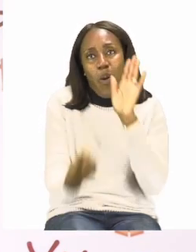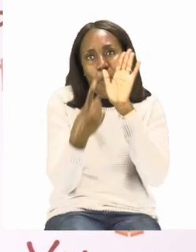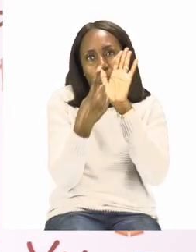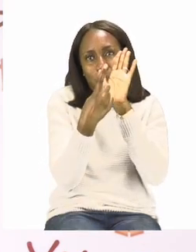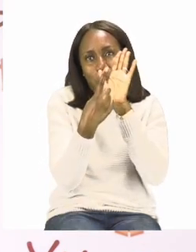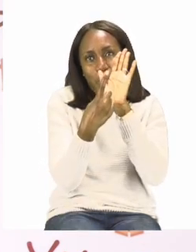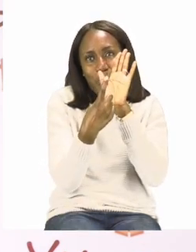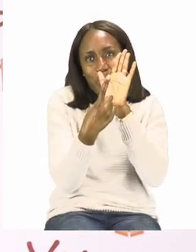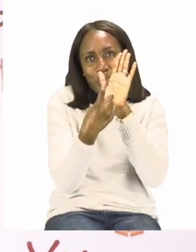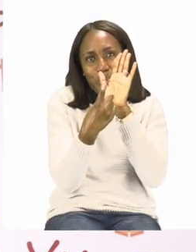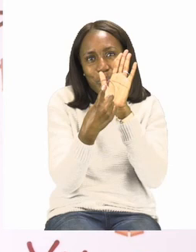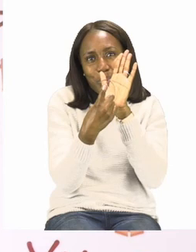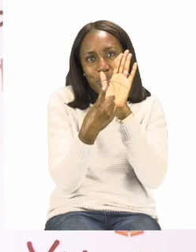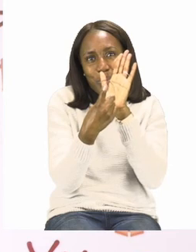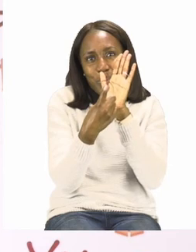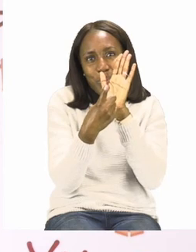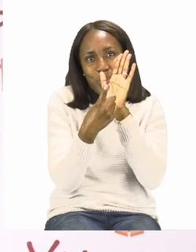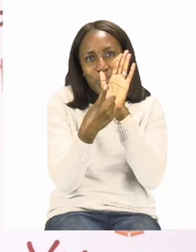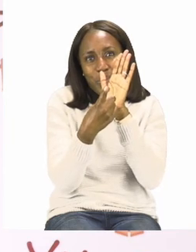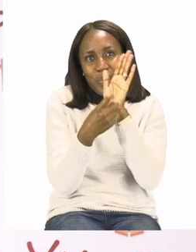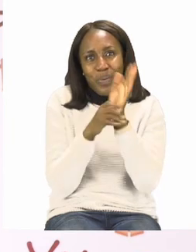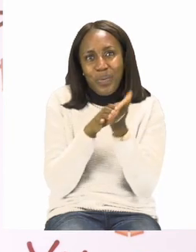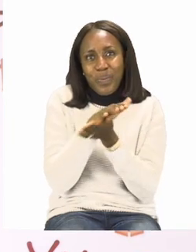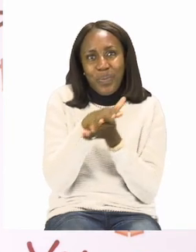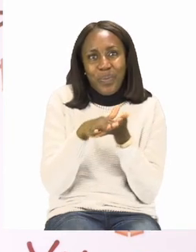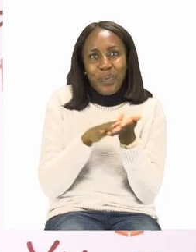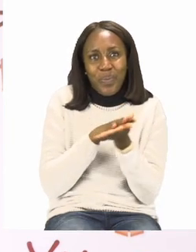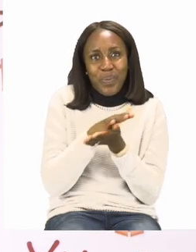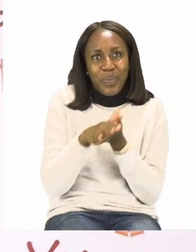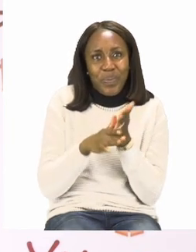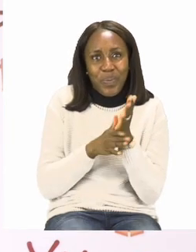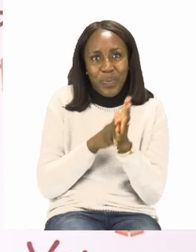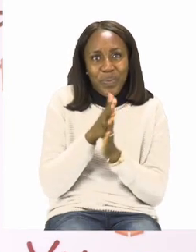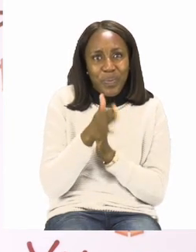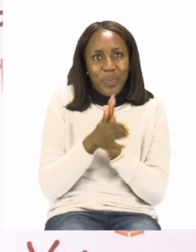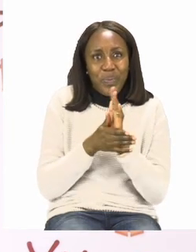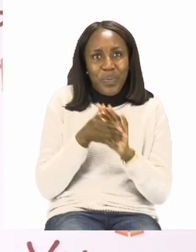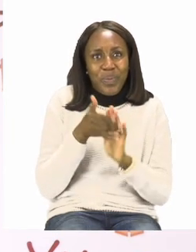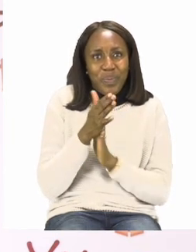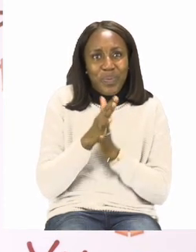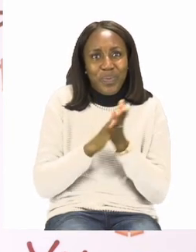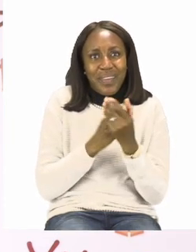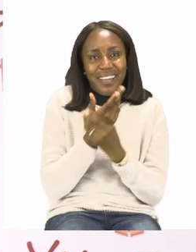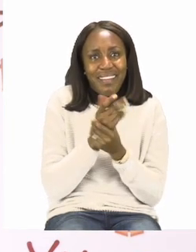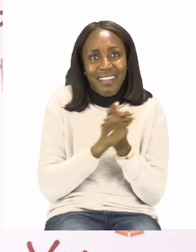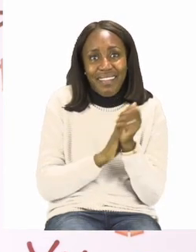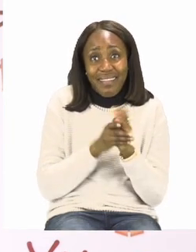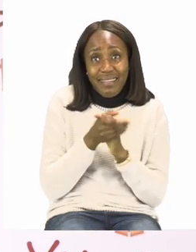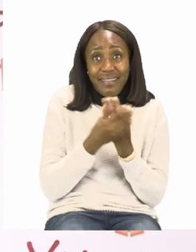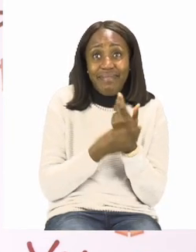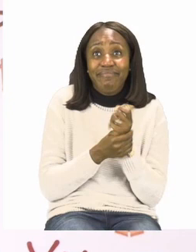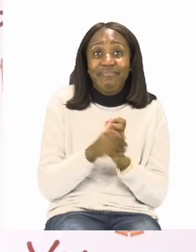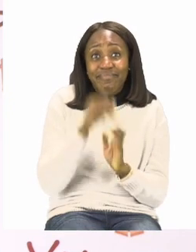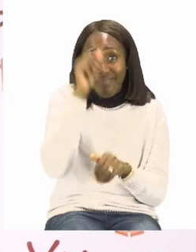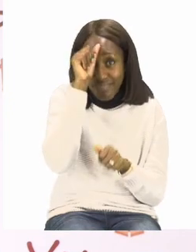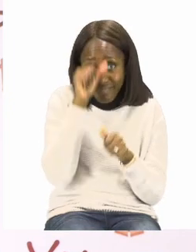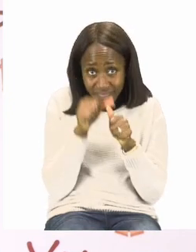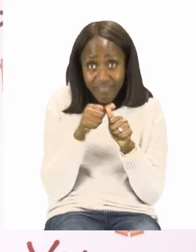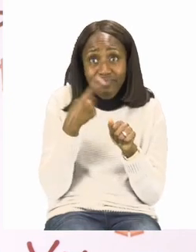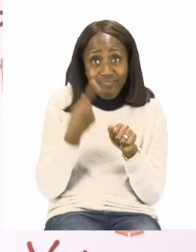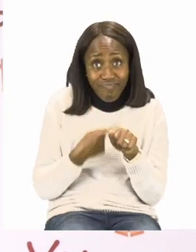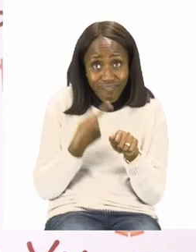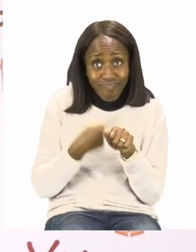sanitizer and rub our hands. Remember, sanitizing is not the only way you can stay safe. You can also